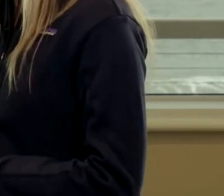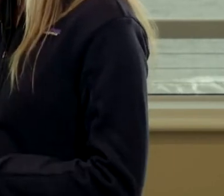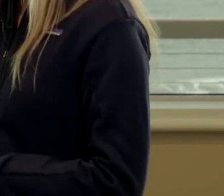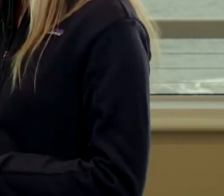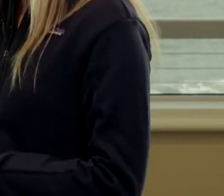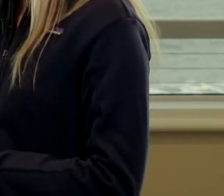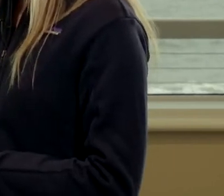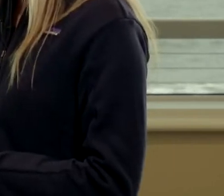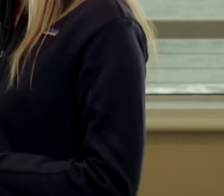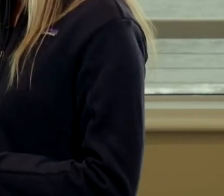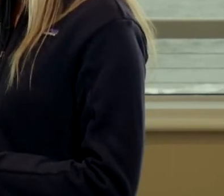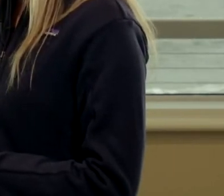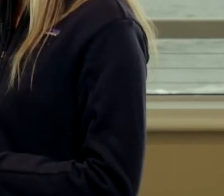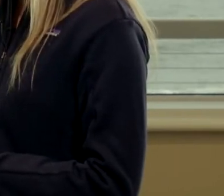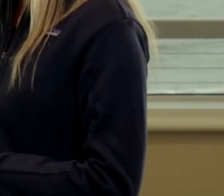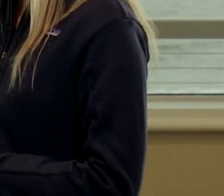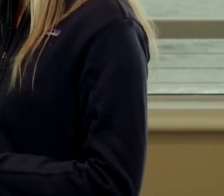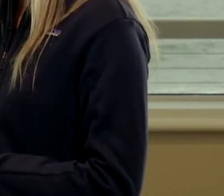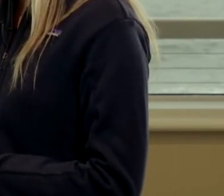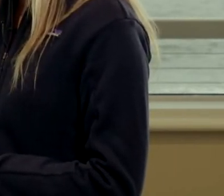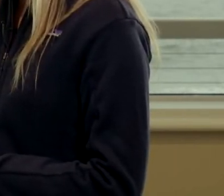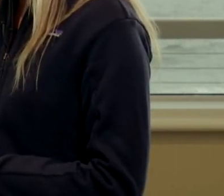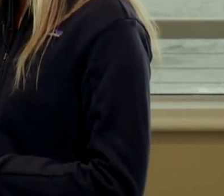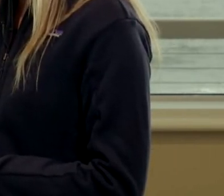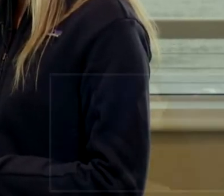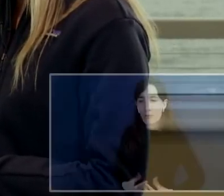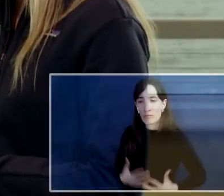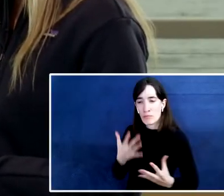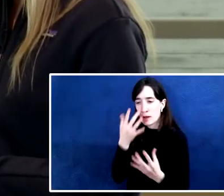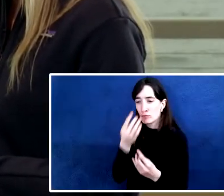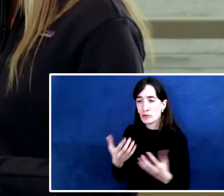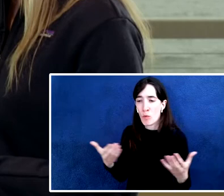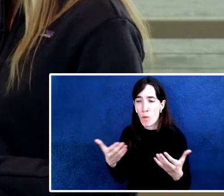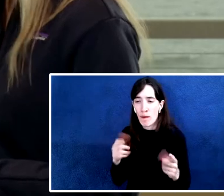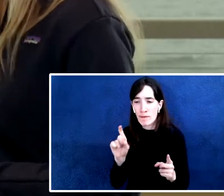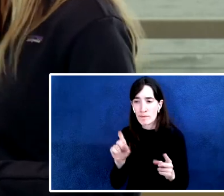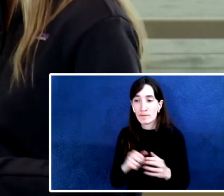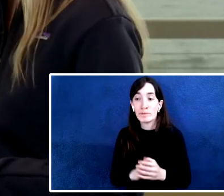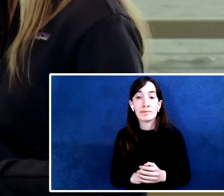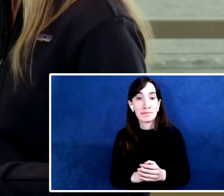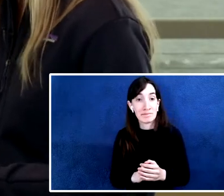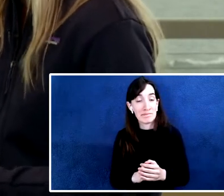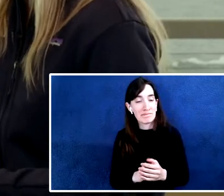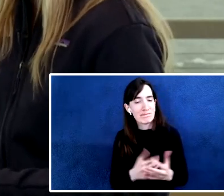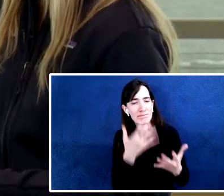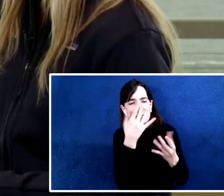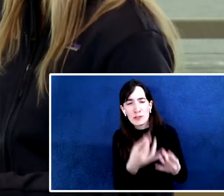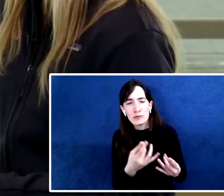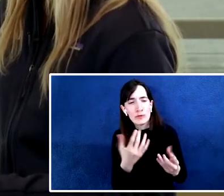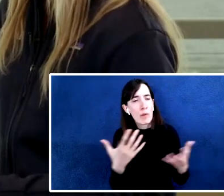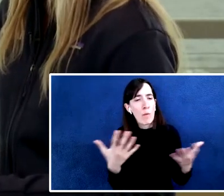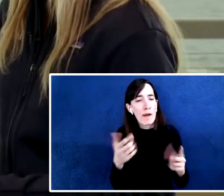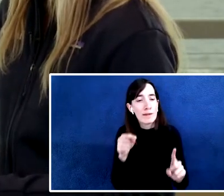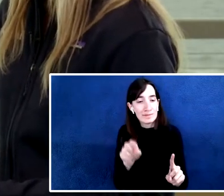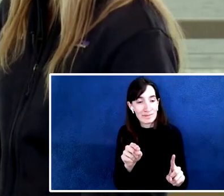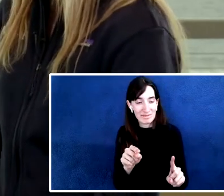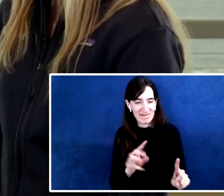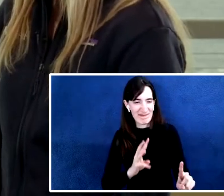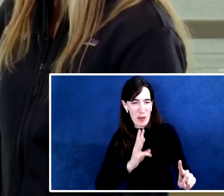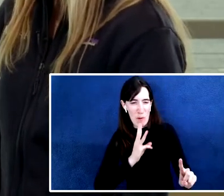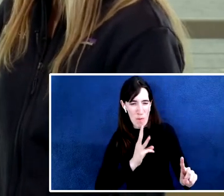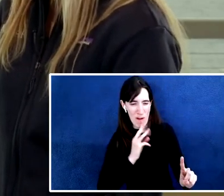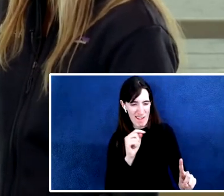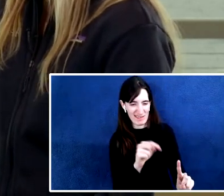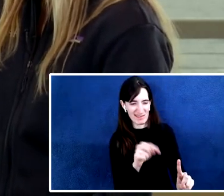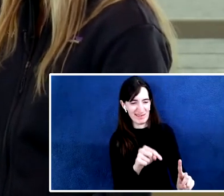What was it that first sparked your interest? Definitely my love of the water. So the water is always something that I've said since I was a little